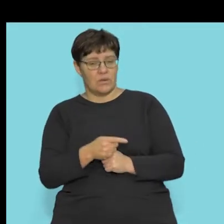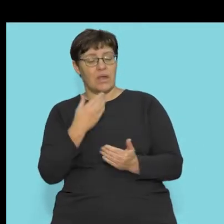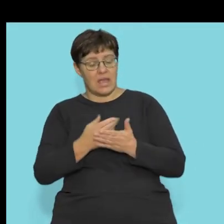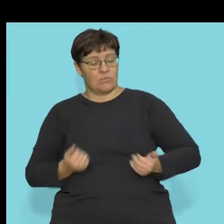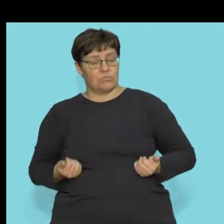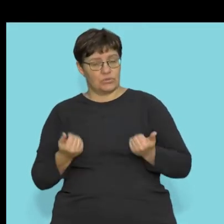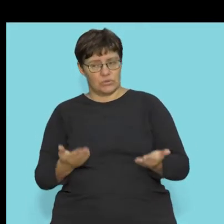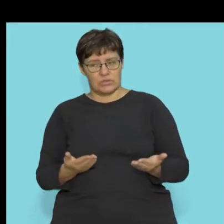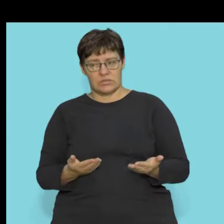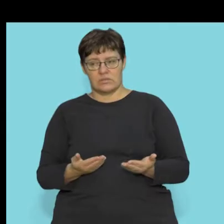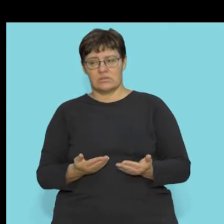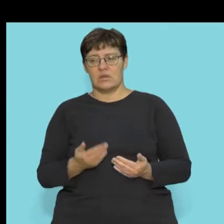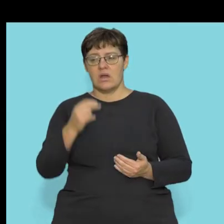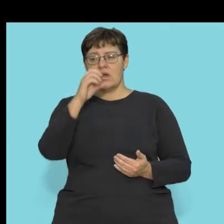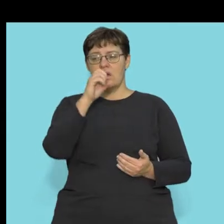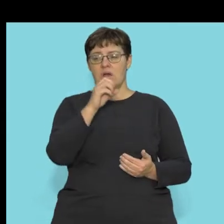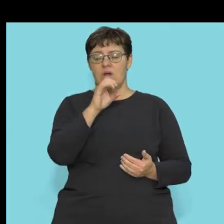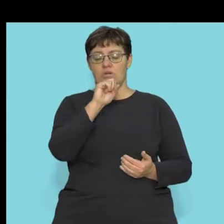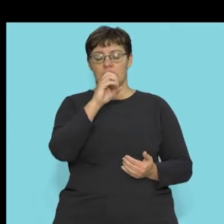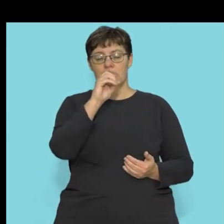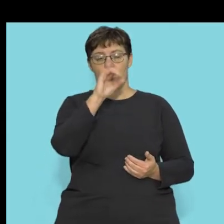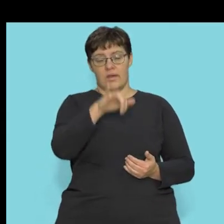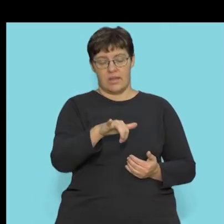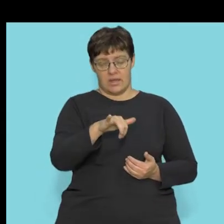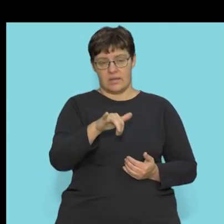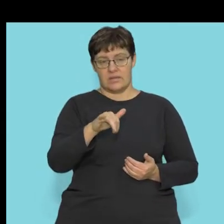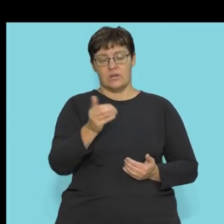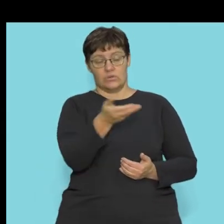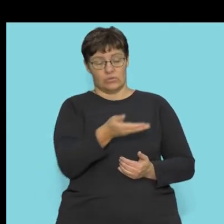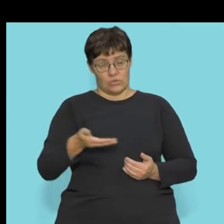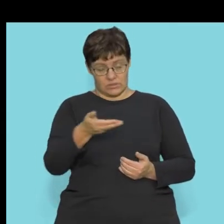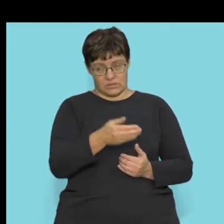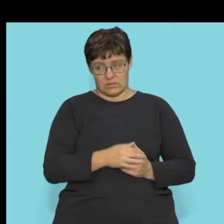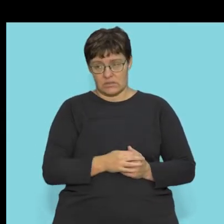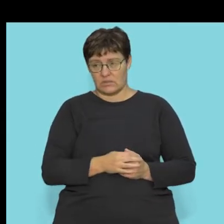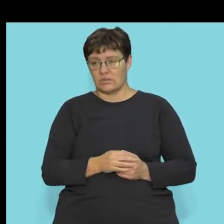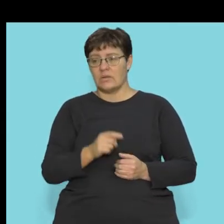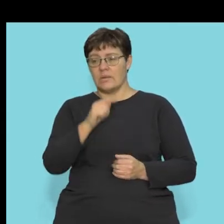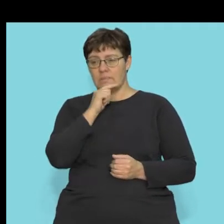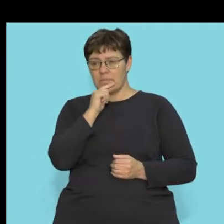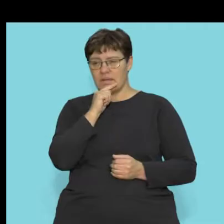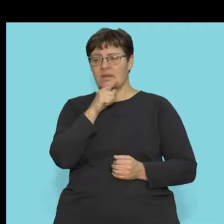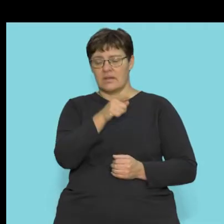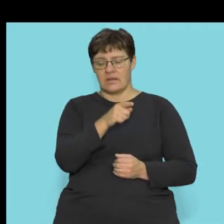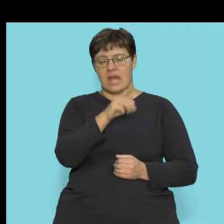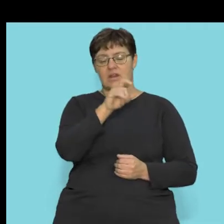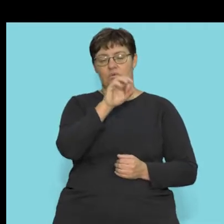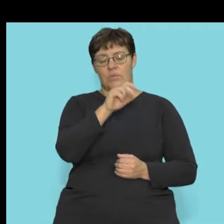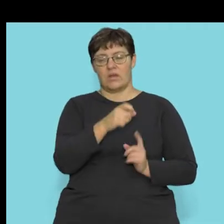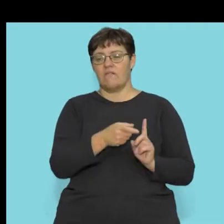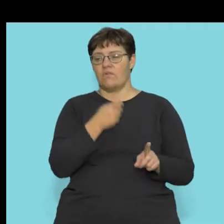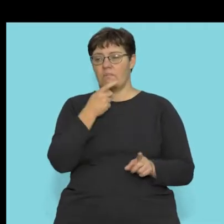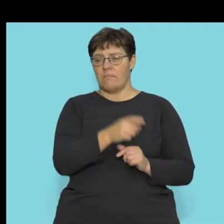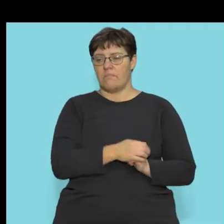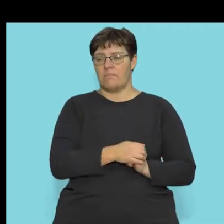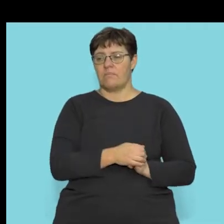used to produce soy sauce, and that is a product which is produced during anaerobic respiration